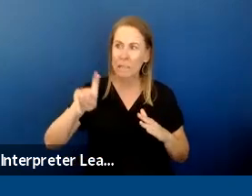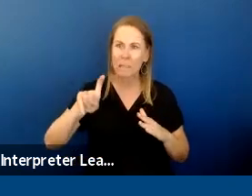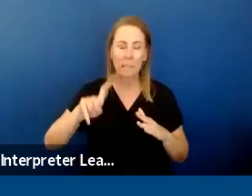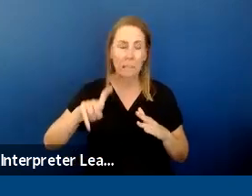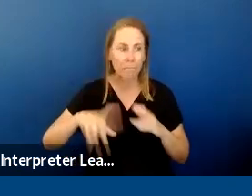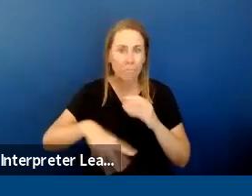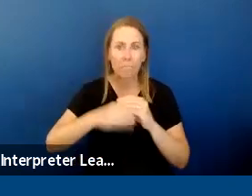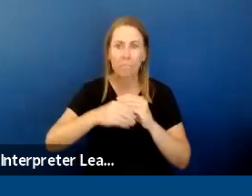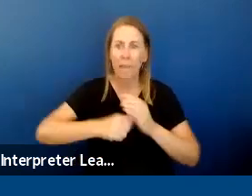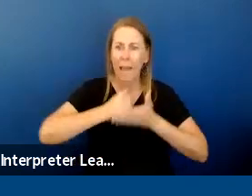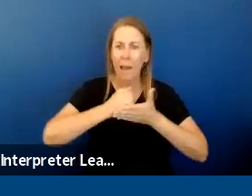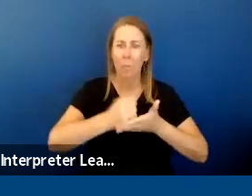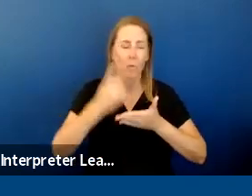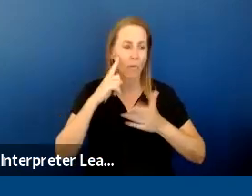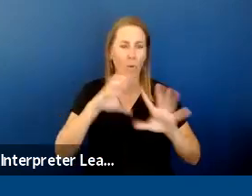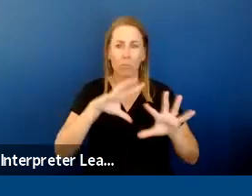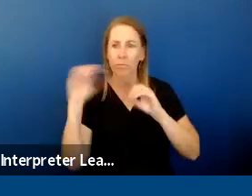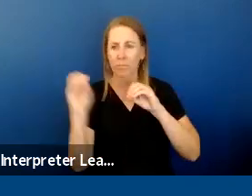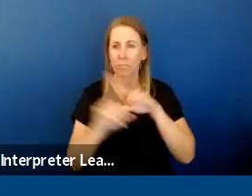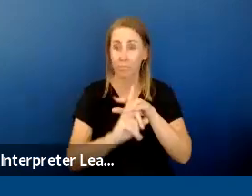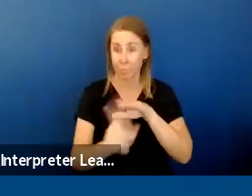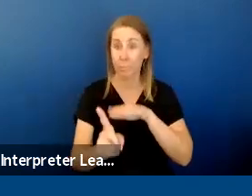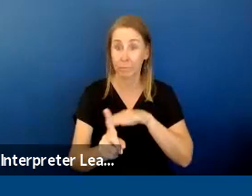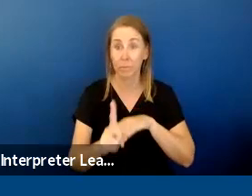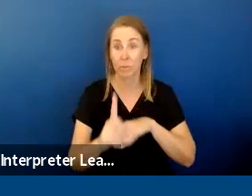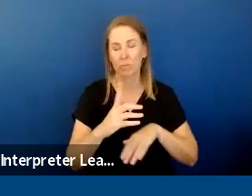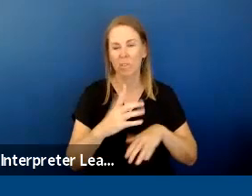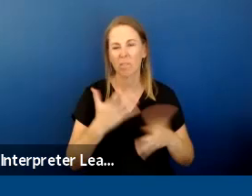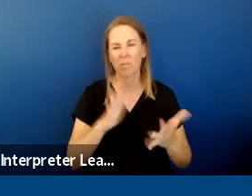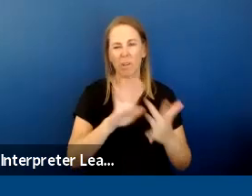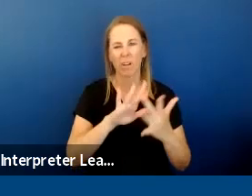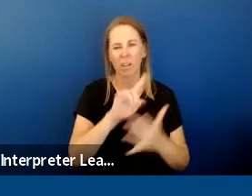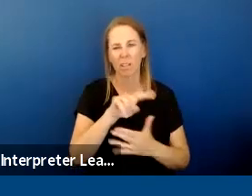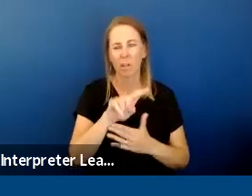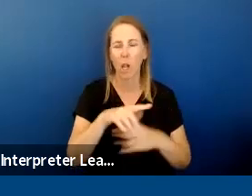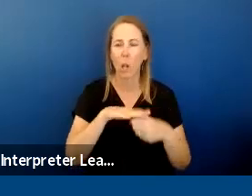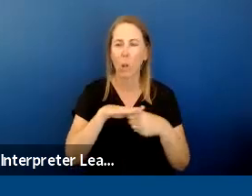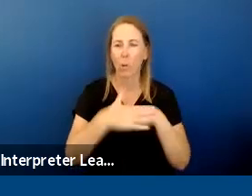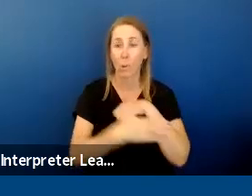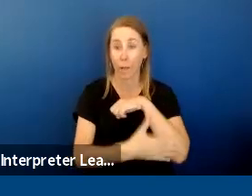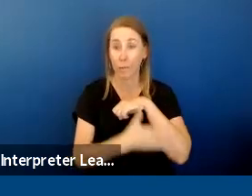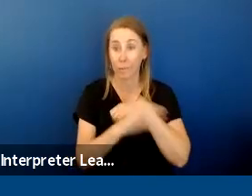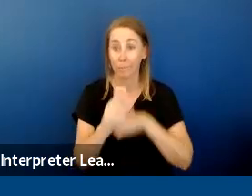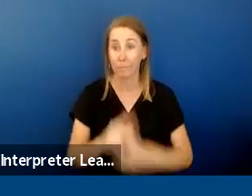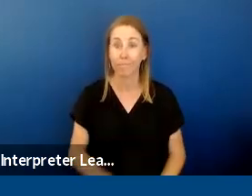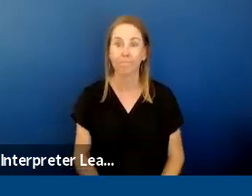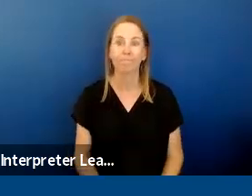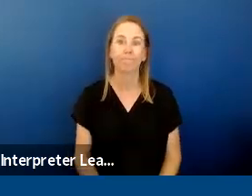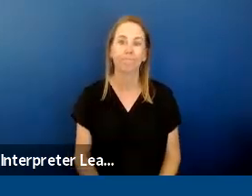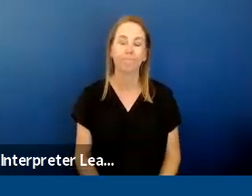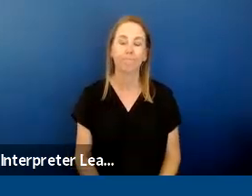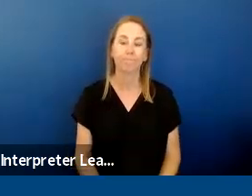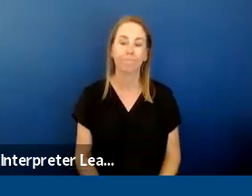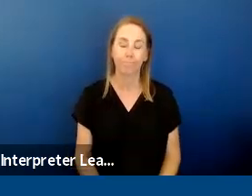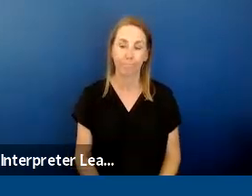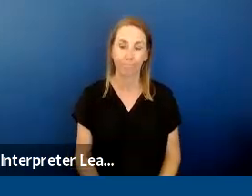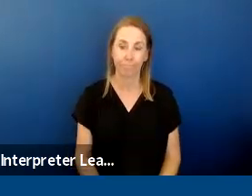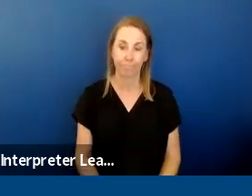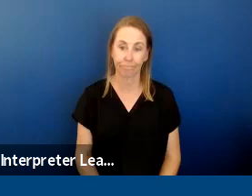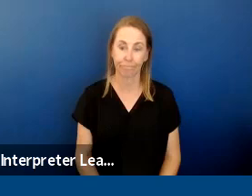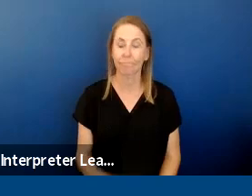registration for those that might need an additional assistance when evacuating. So while I'm not part of that, I